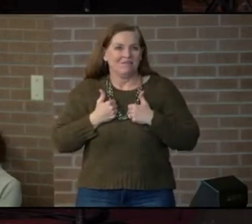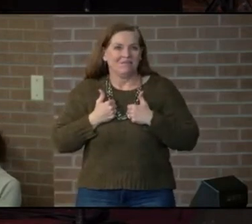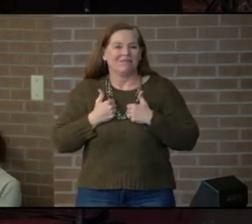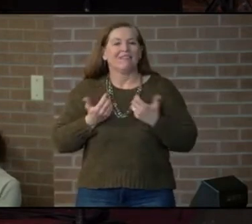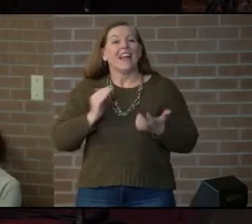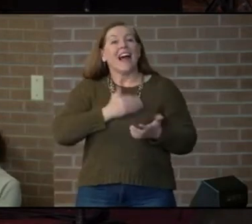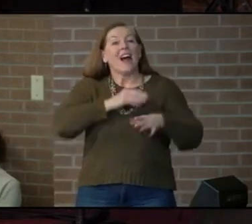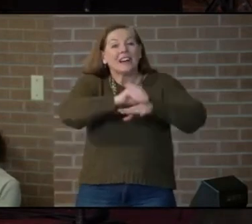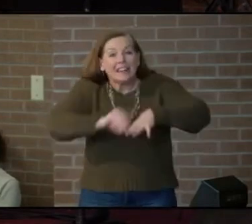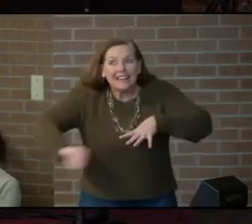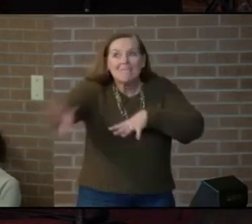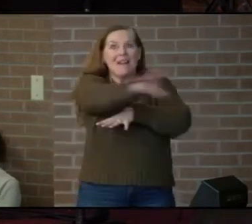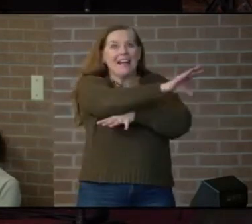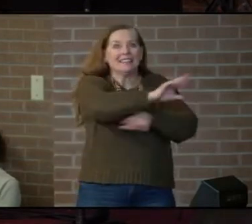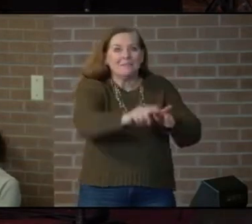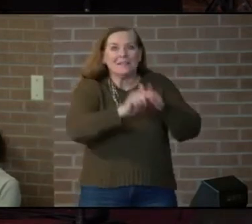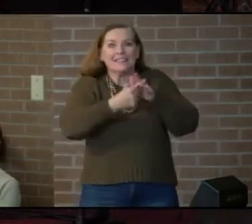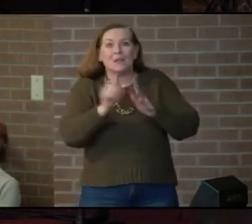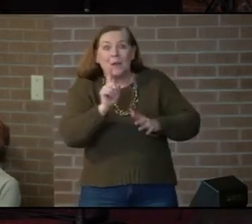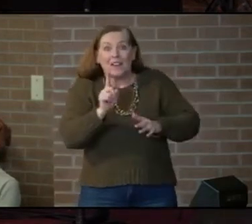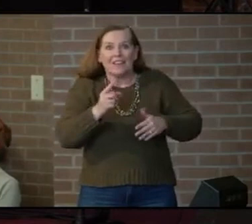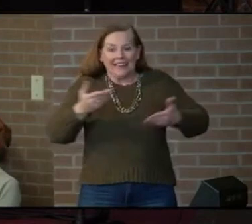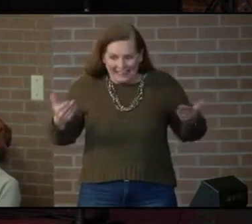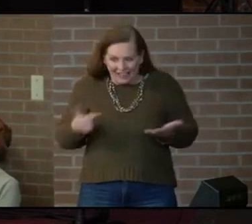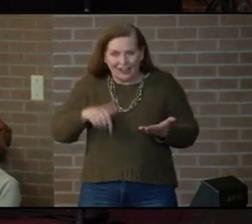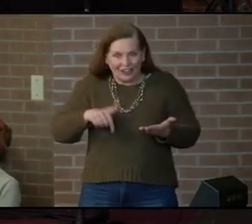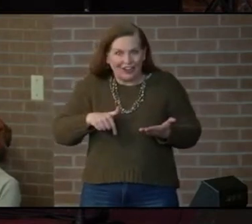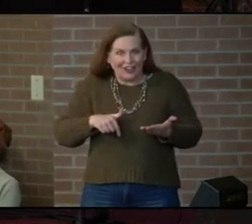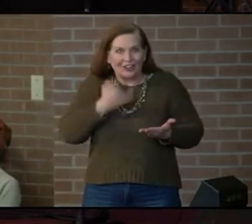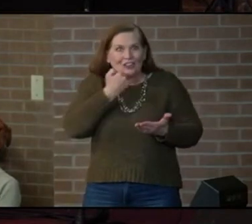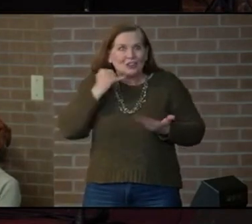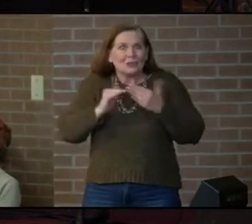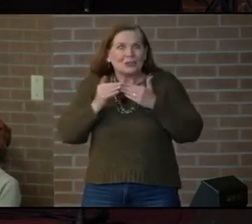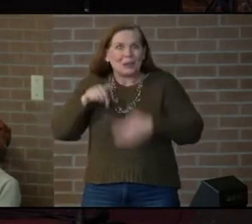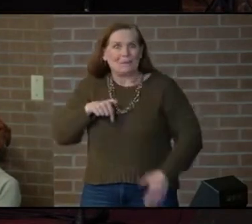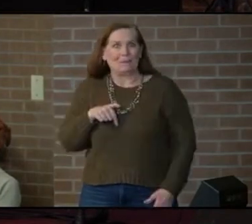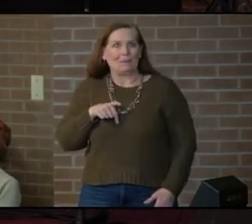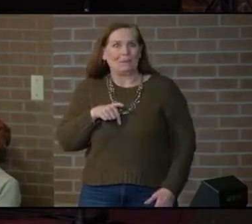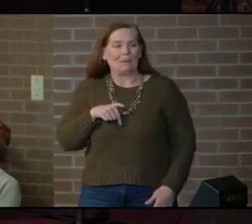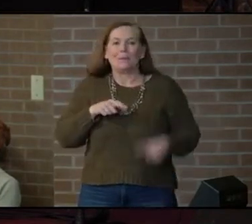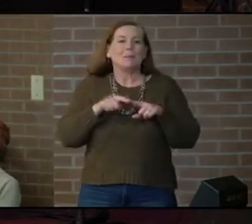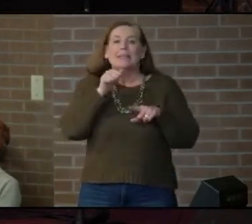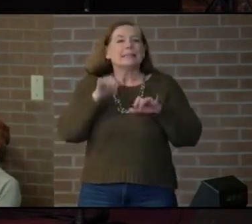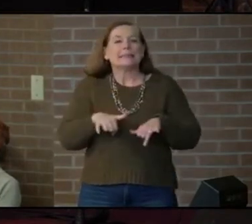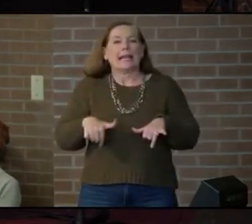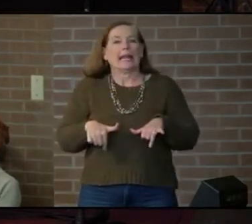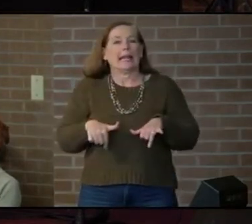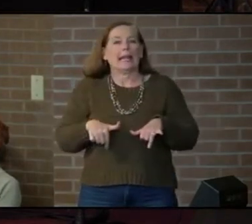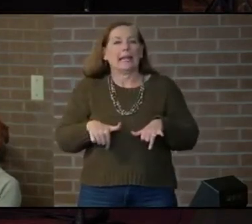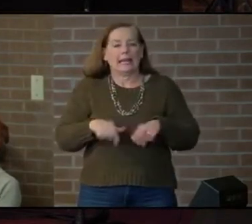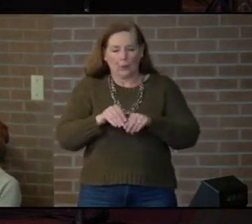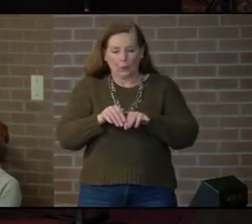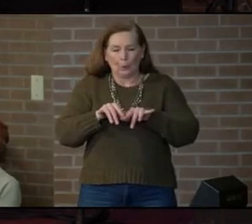Our impact begins here in Jerusalem. But it doesn't stay here. It